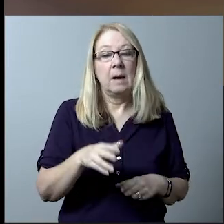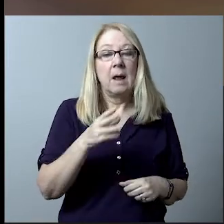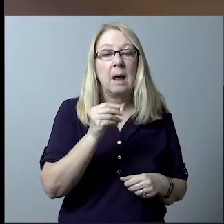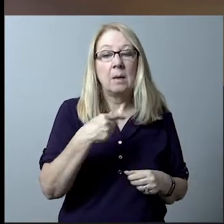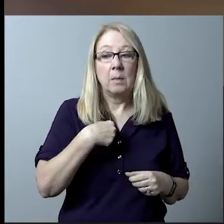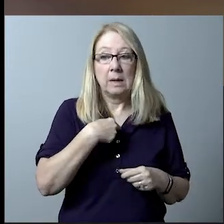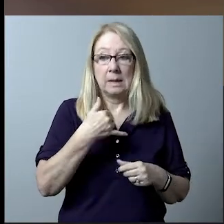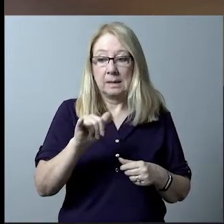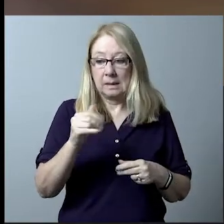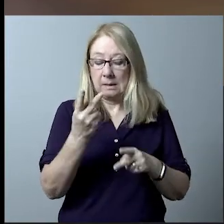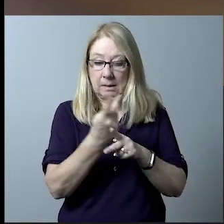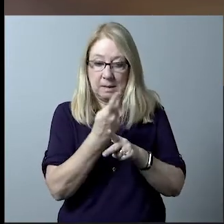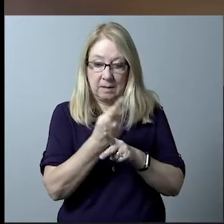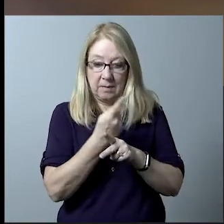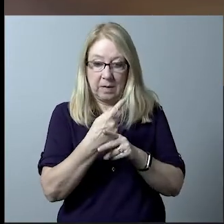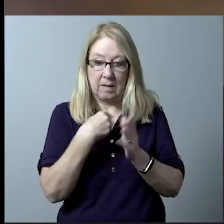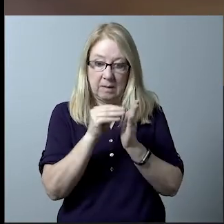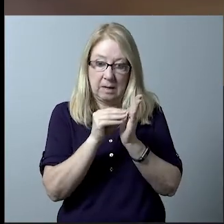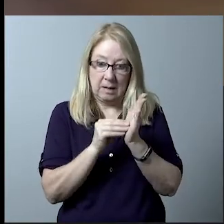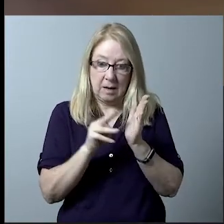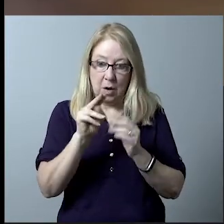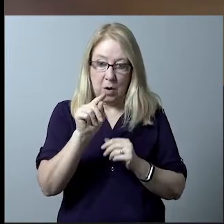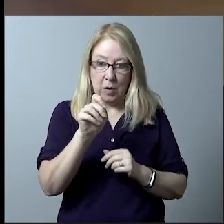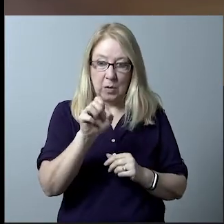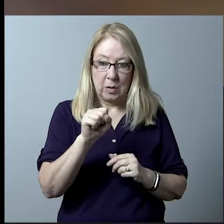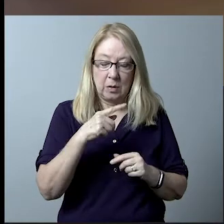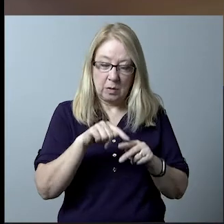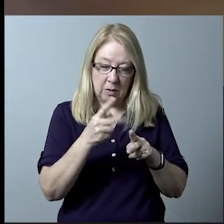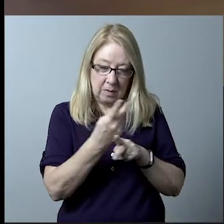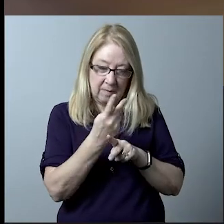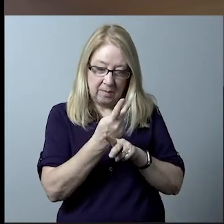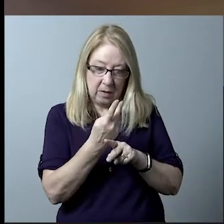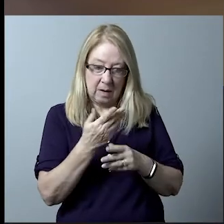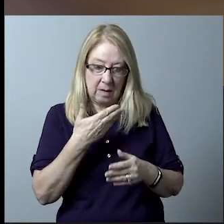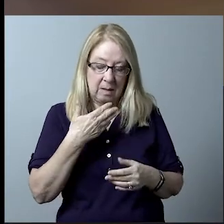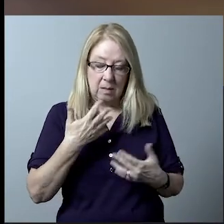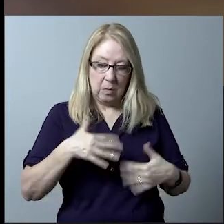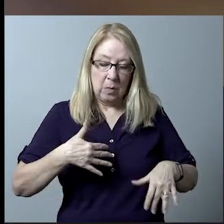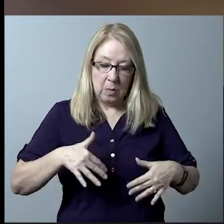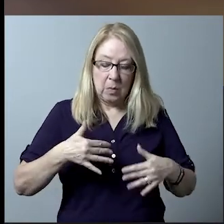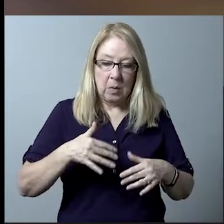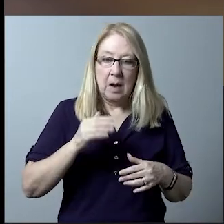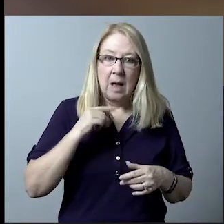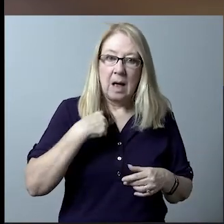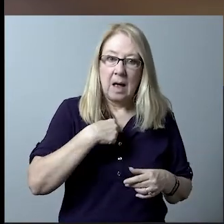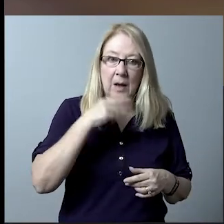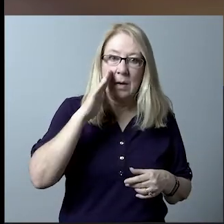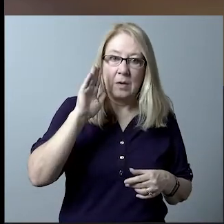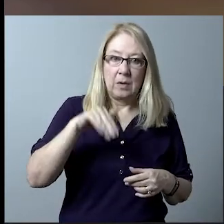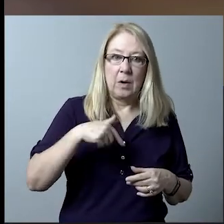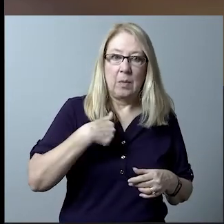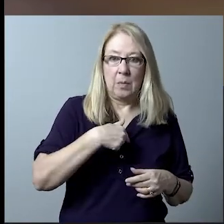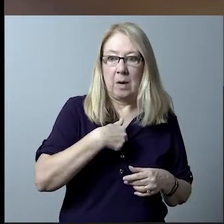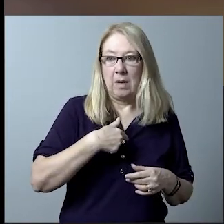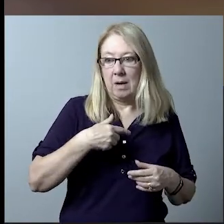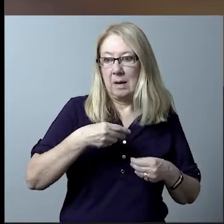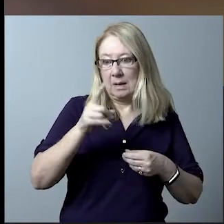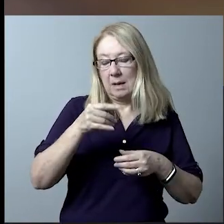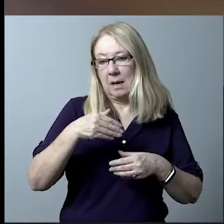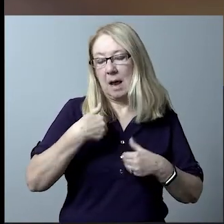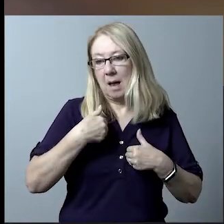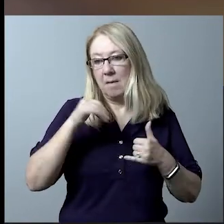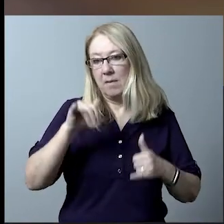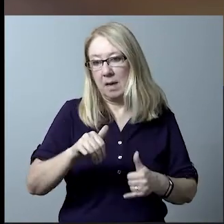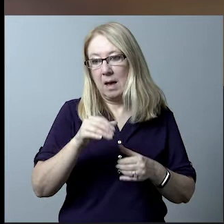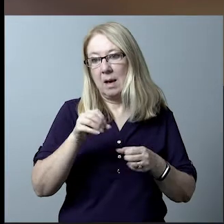COVID-19 pandemic. While we are still compiling our notes and getting a deep understanding of the issues, I'm confident the listening sessions provided us all